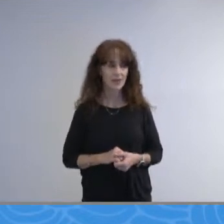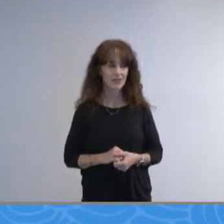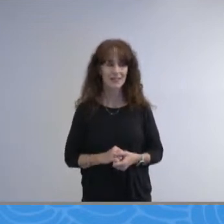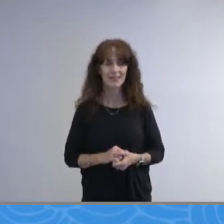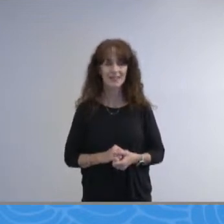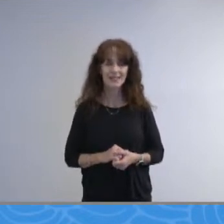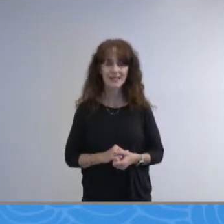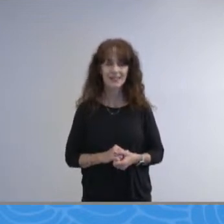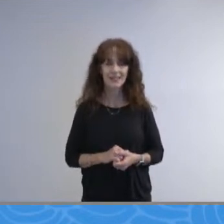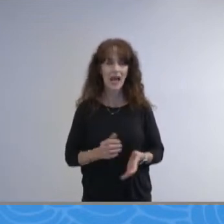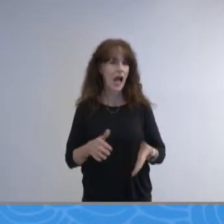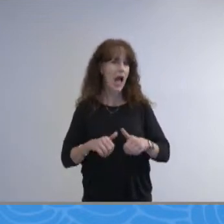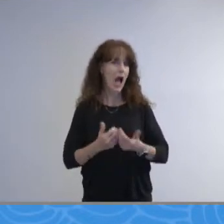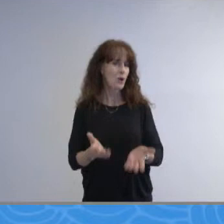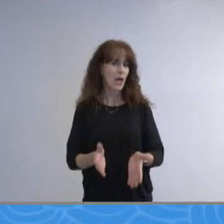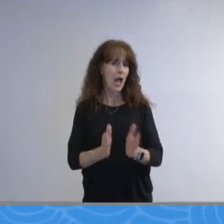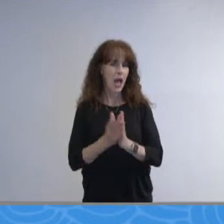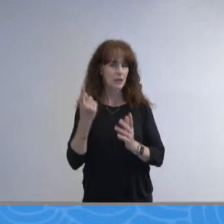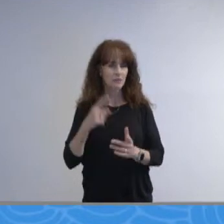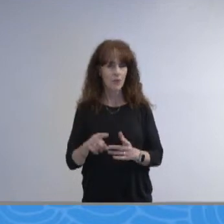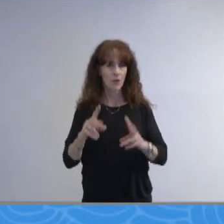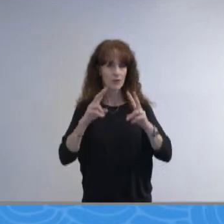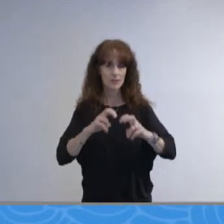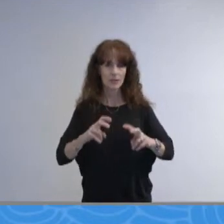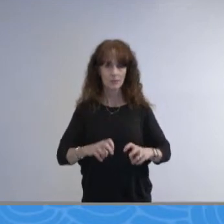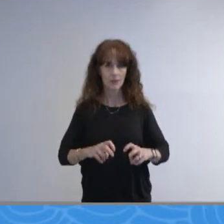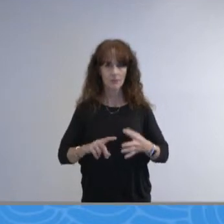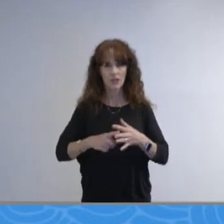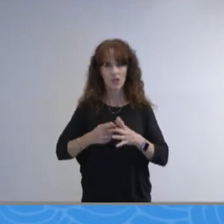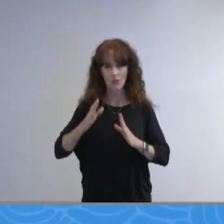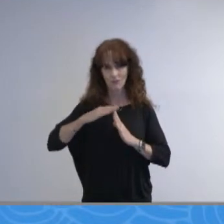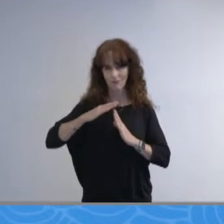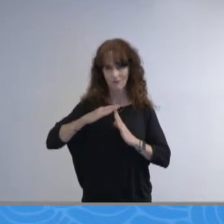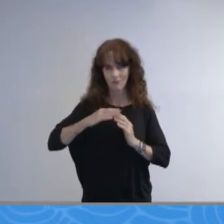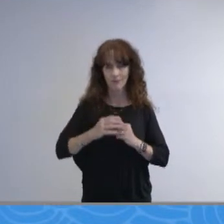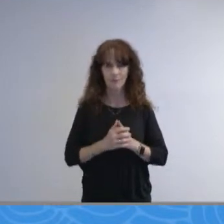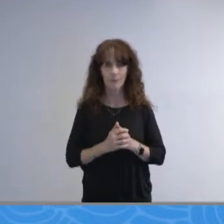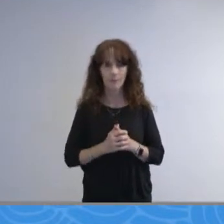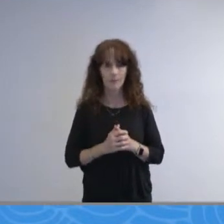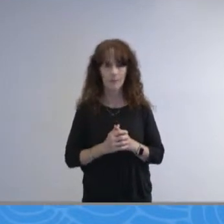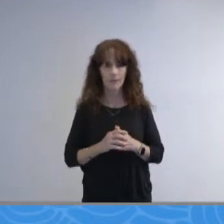How to ask for an assessment. Let's start from the beginning.